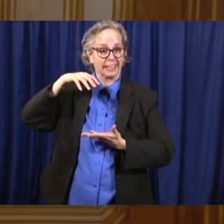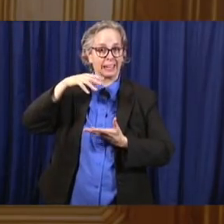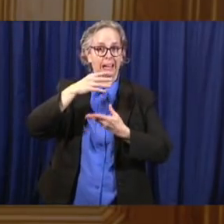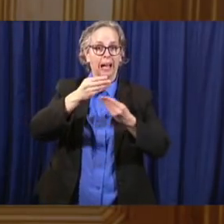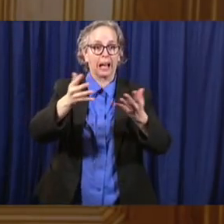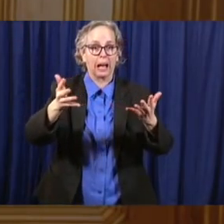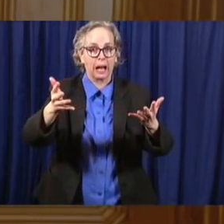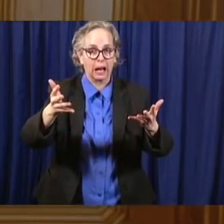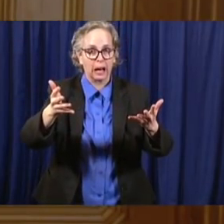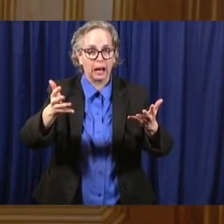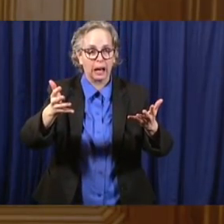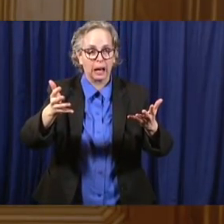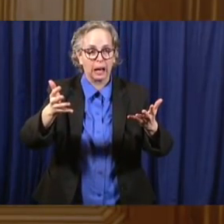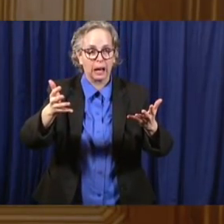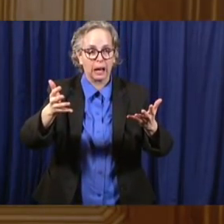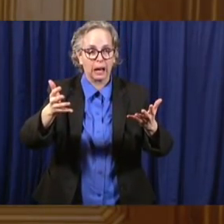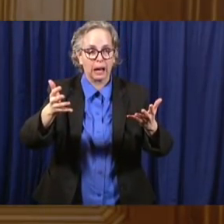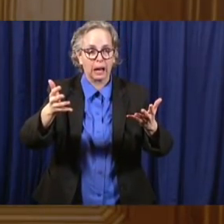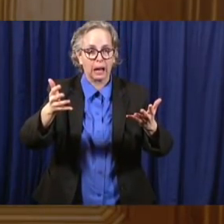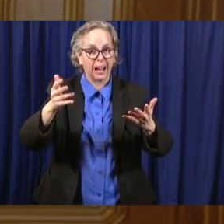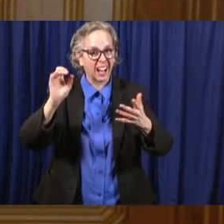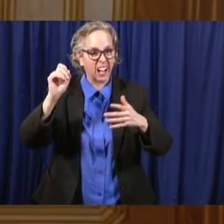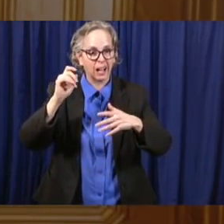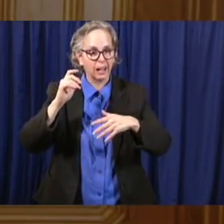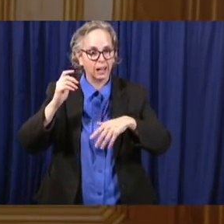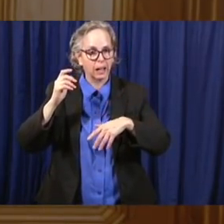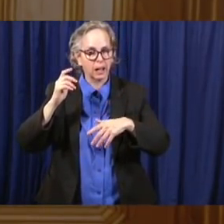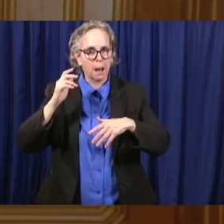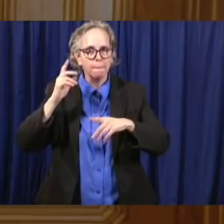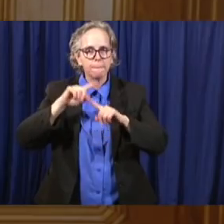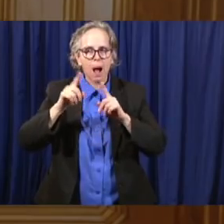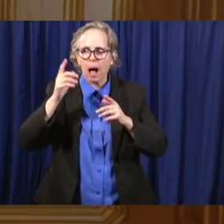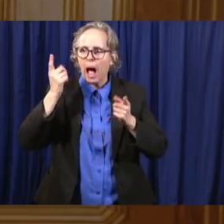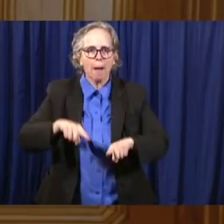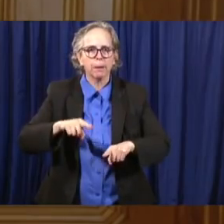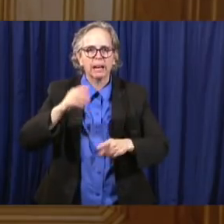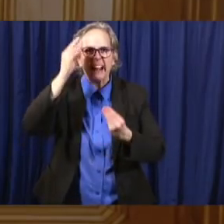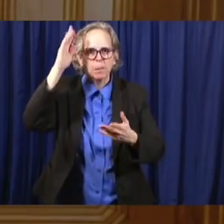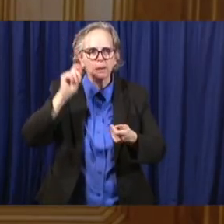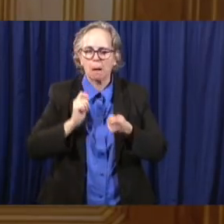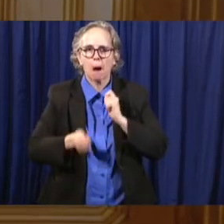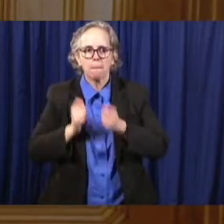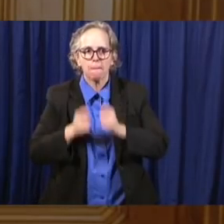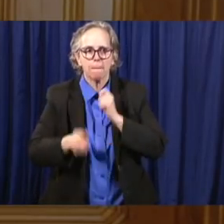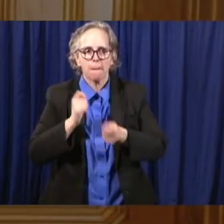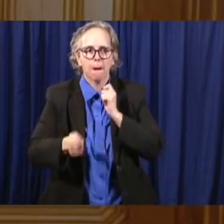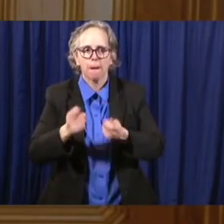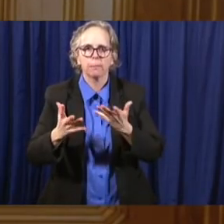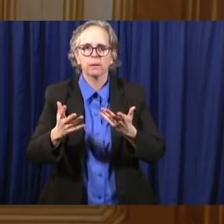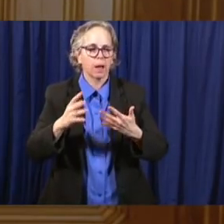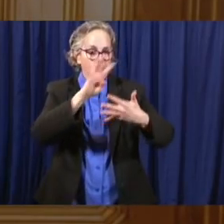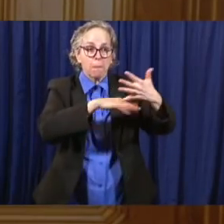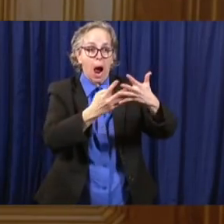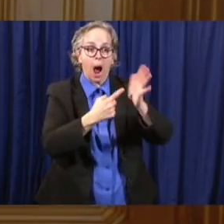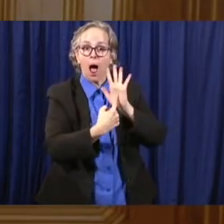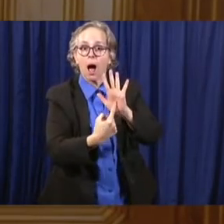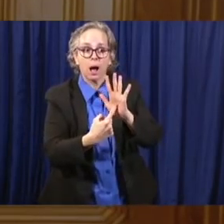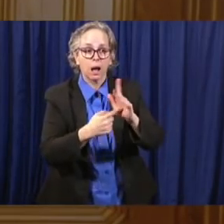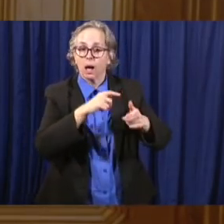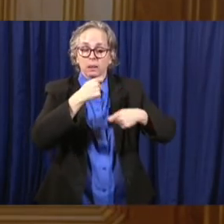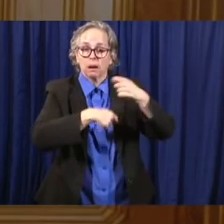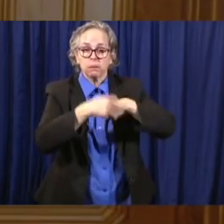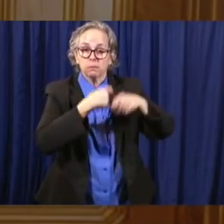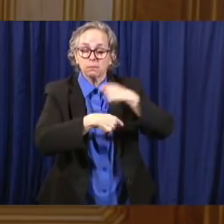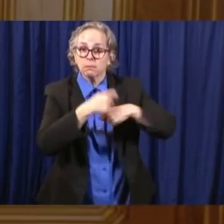basically as we get it. And if you talk about the modeling, you have different models. And so you've seen